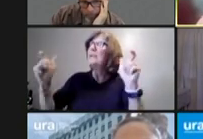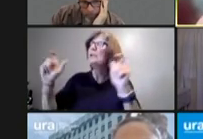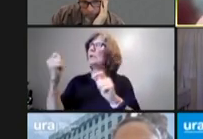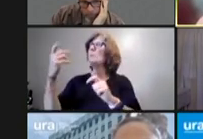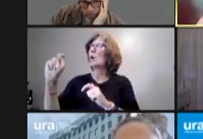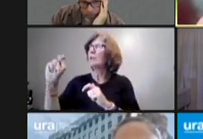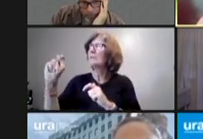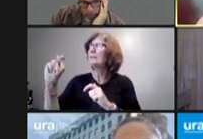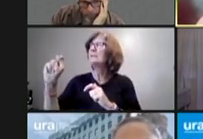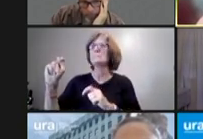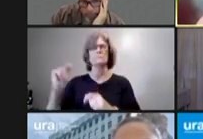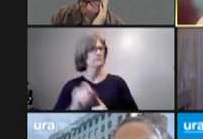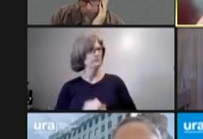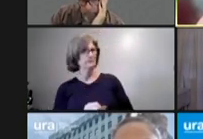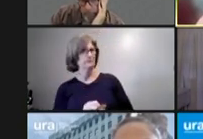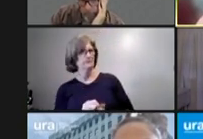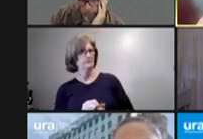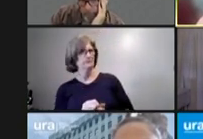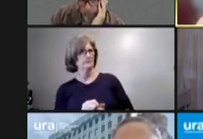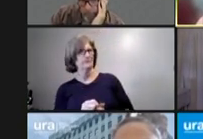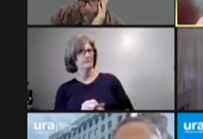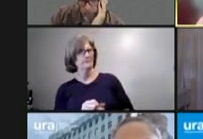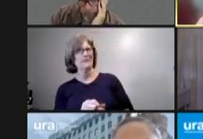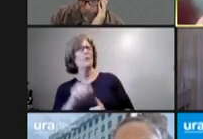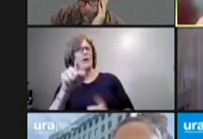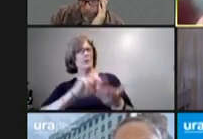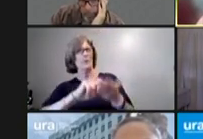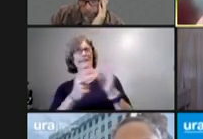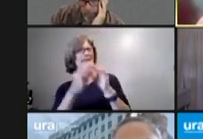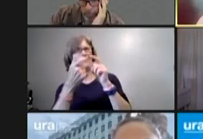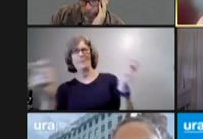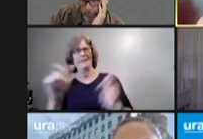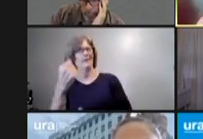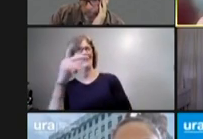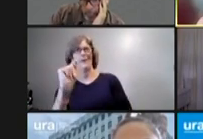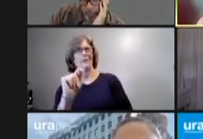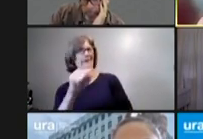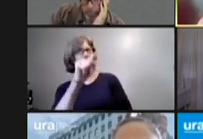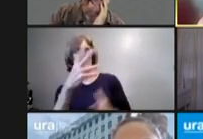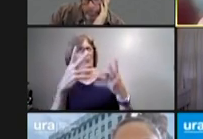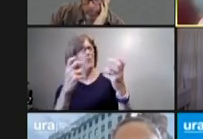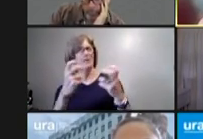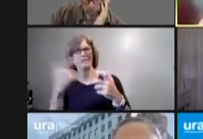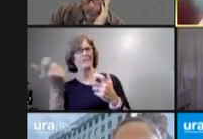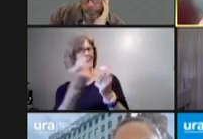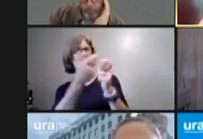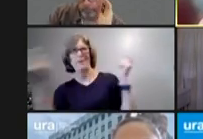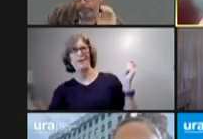wasn't understanding that she meant for wheelchair access and not that she was asking for a two-bedroom unit.